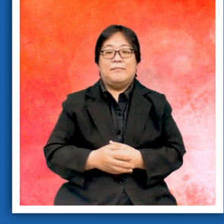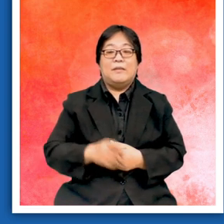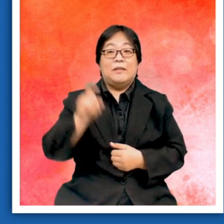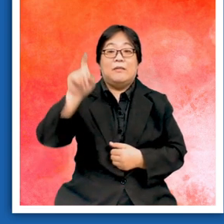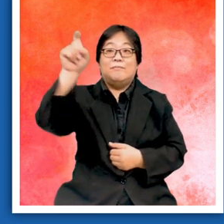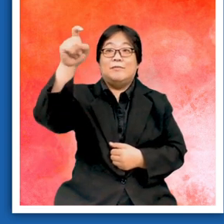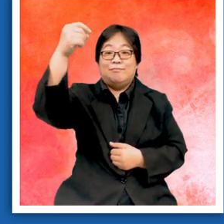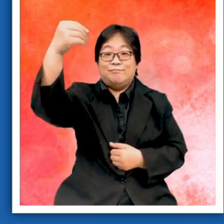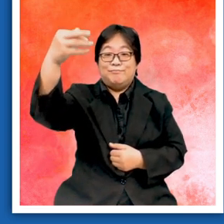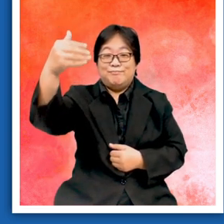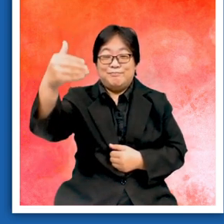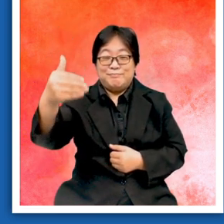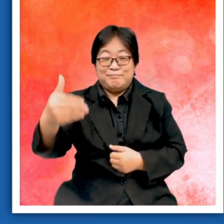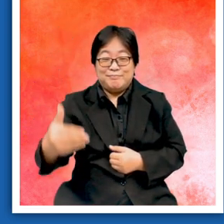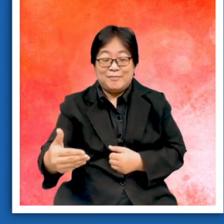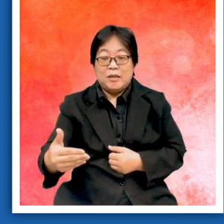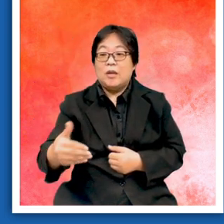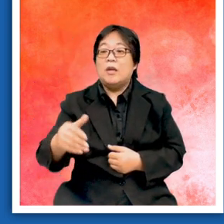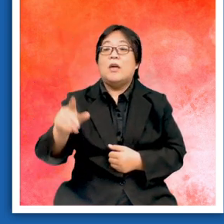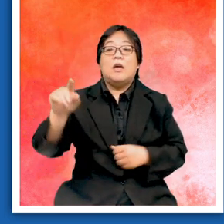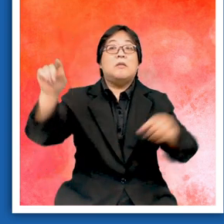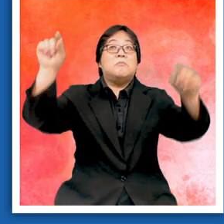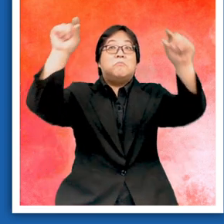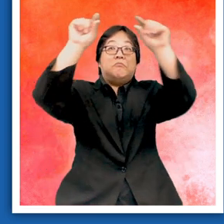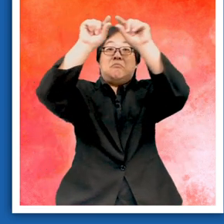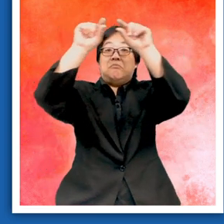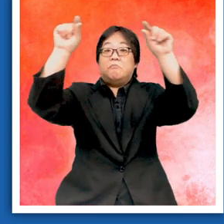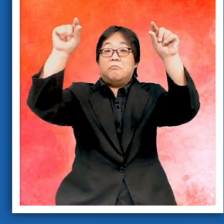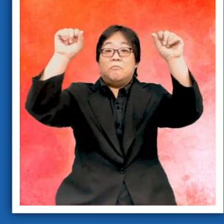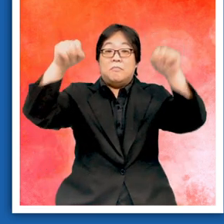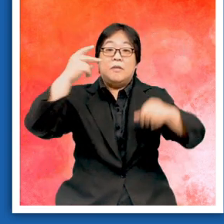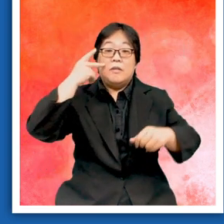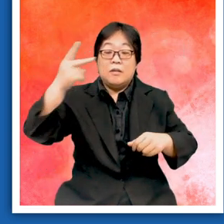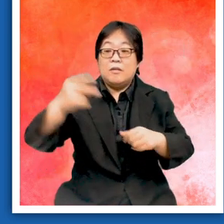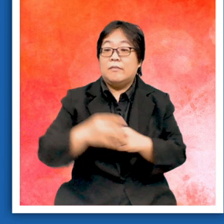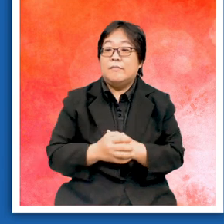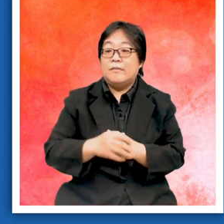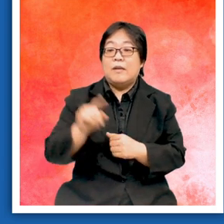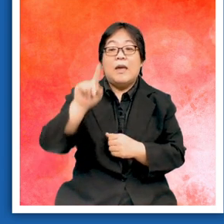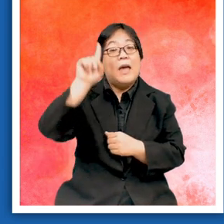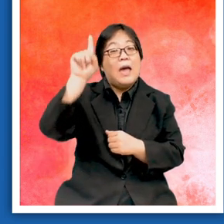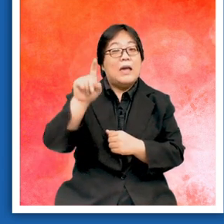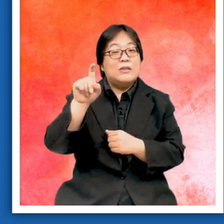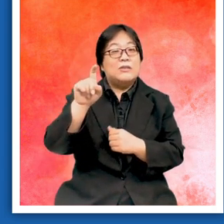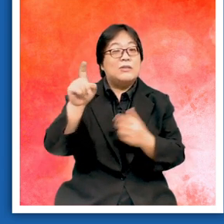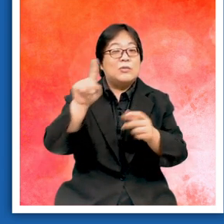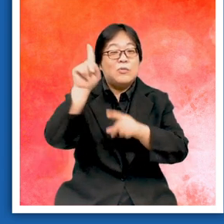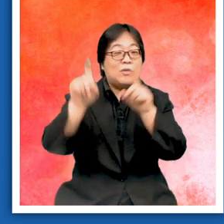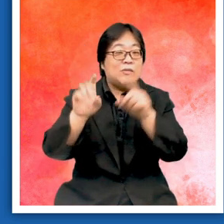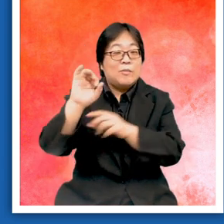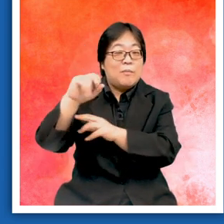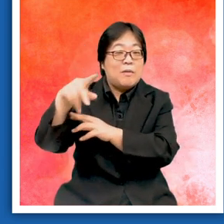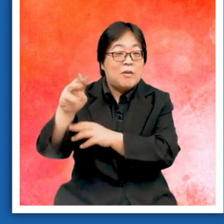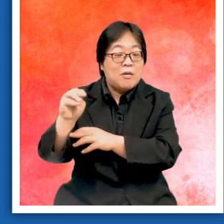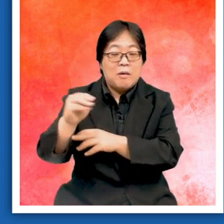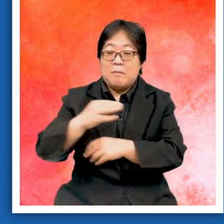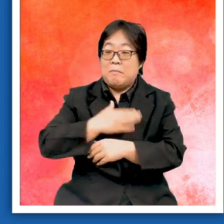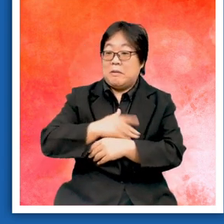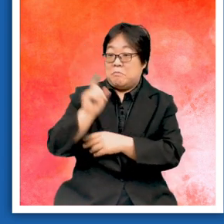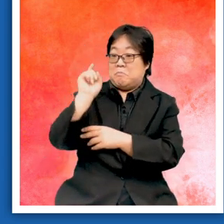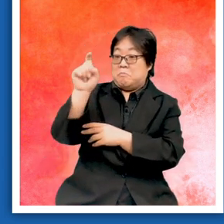menu. And then at the top here, you can see frequency asked question related to Spectrum. Please have a